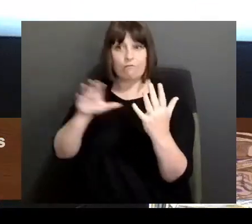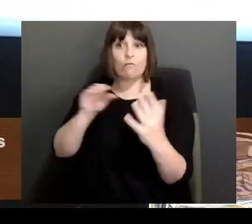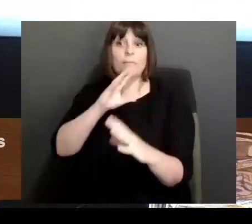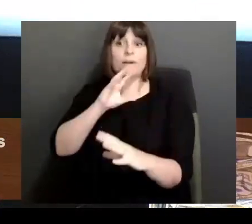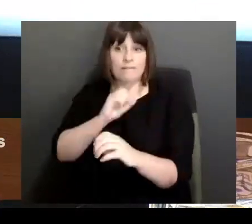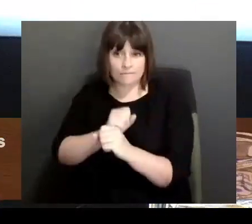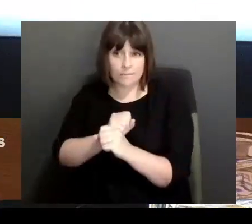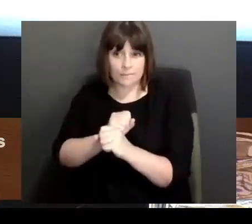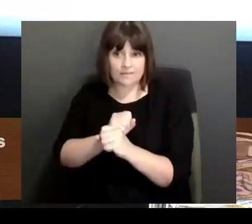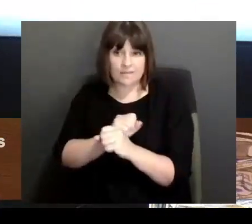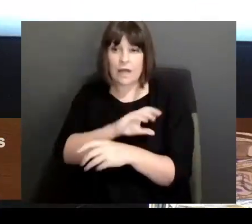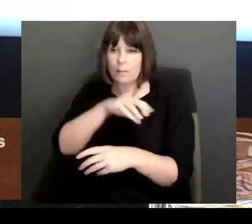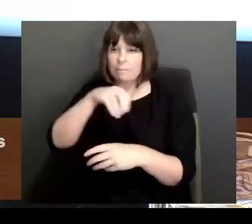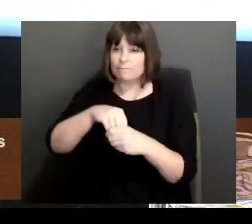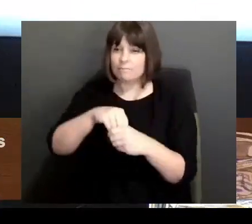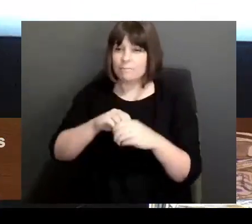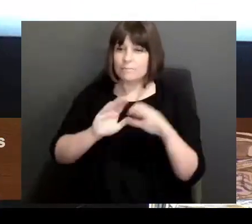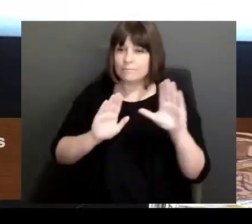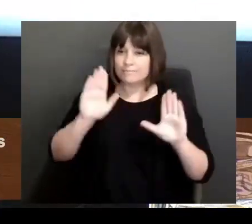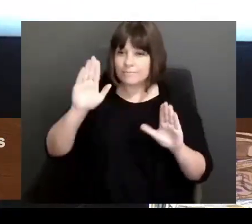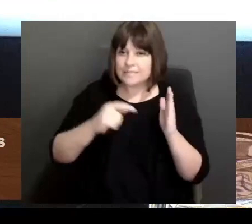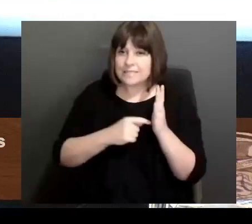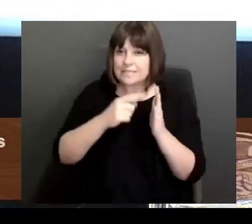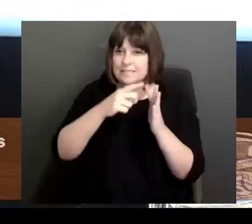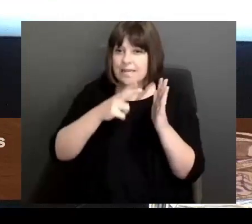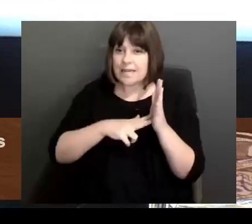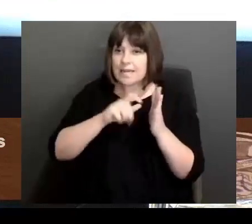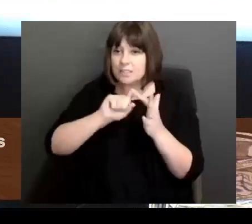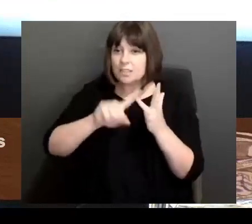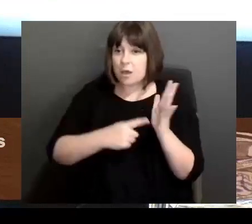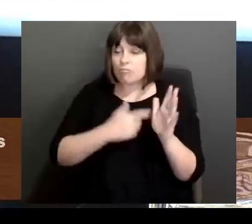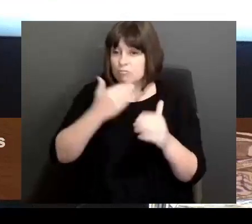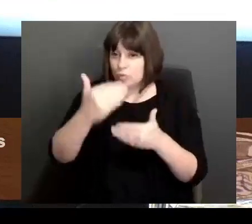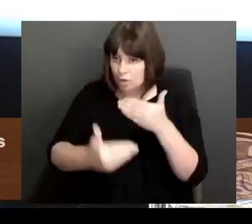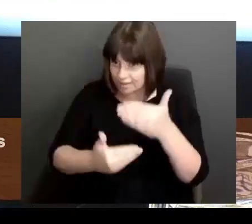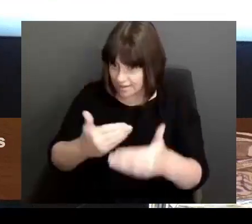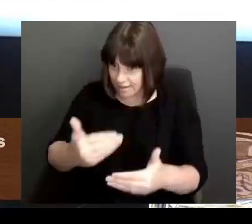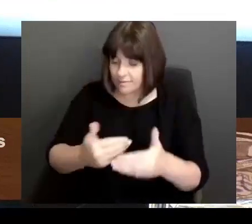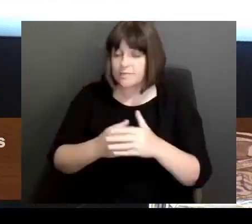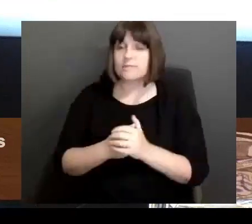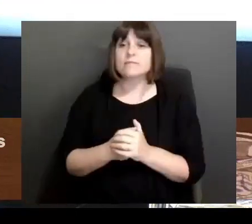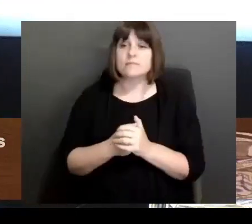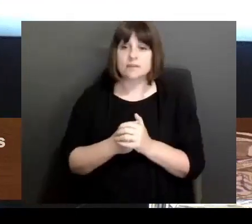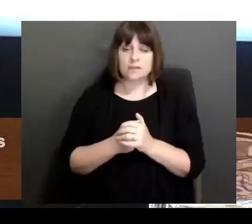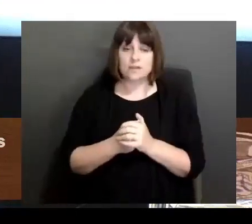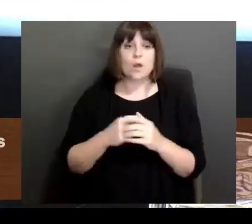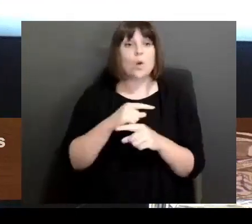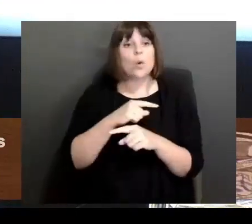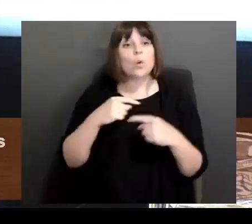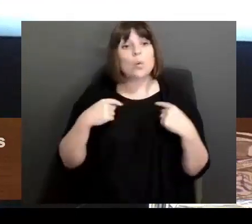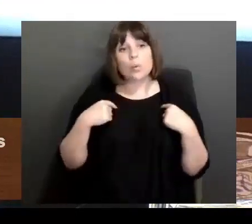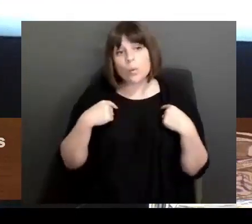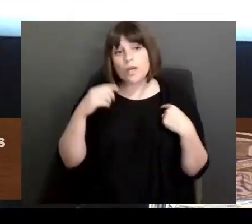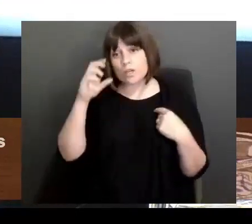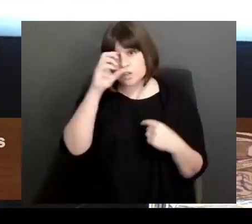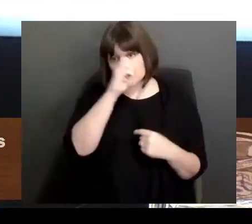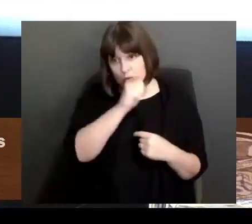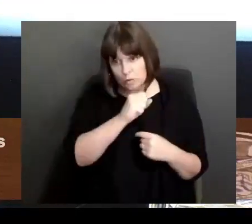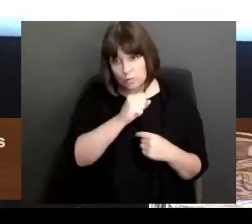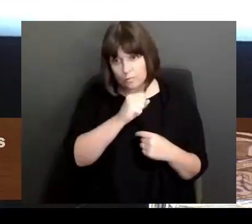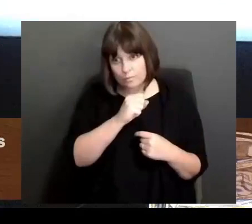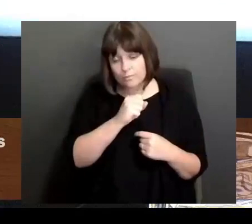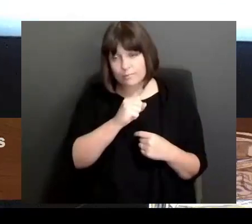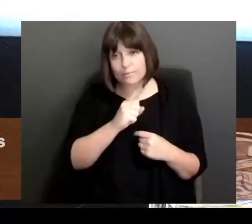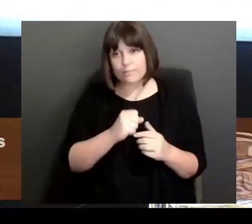tender process for the first offshore wind energy projects, that we would expect that proponents